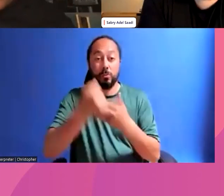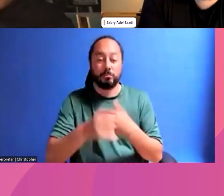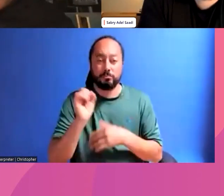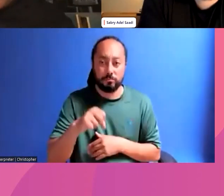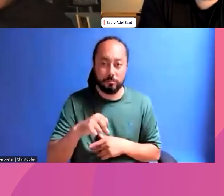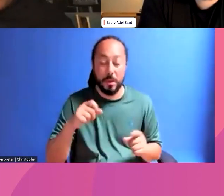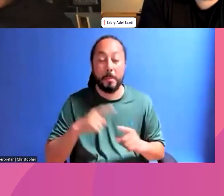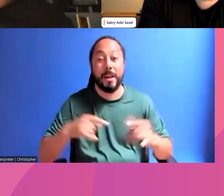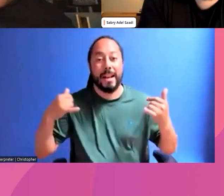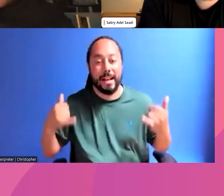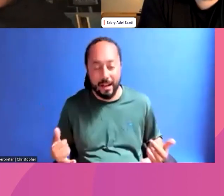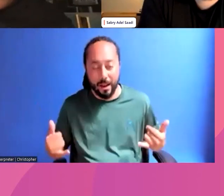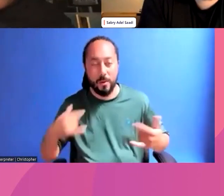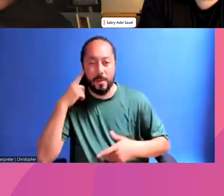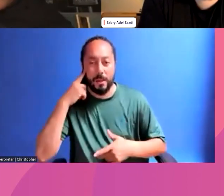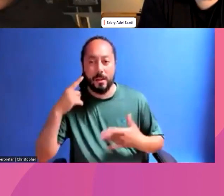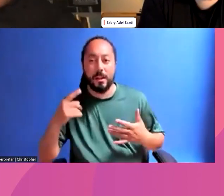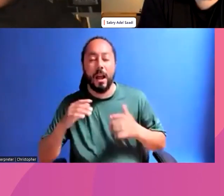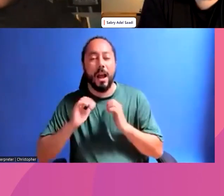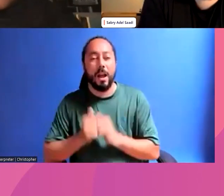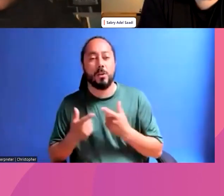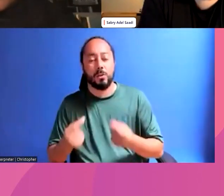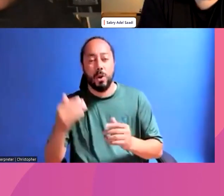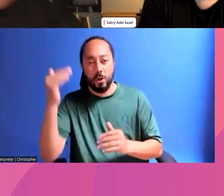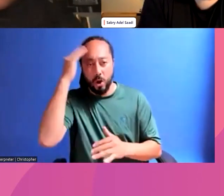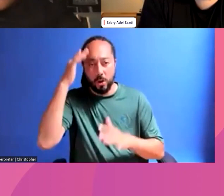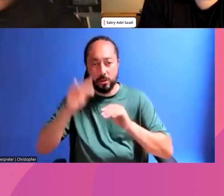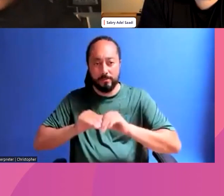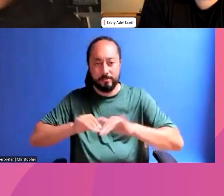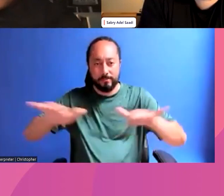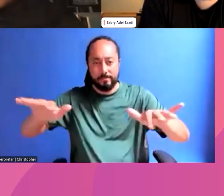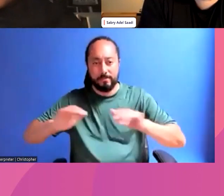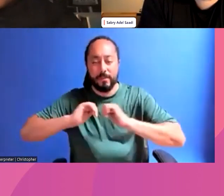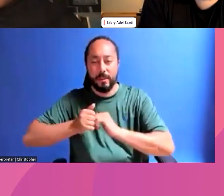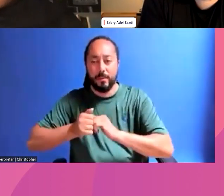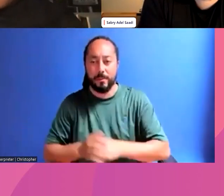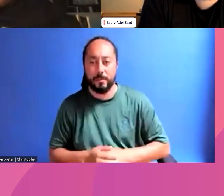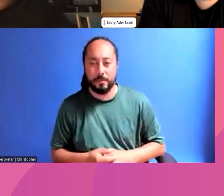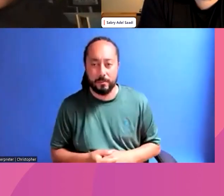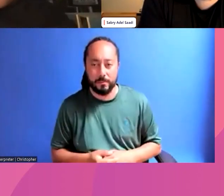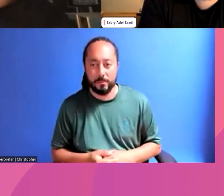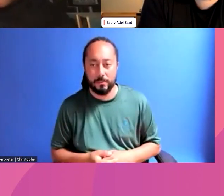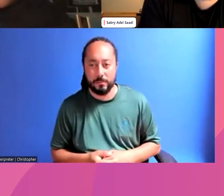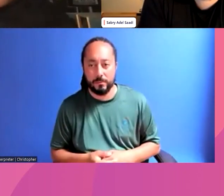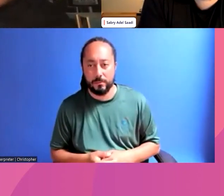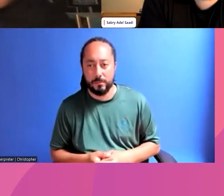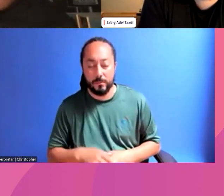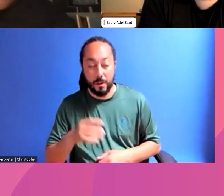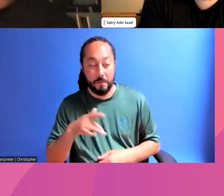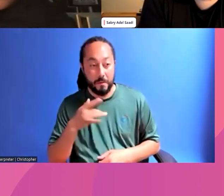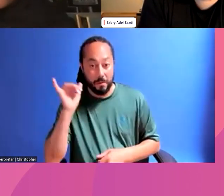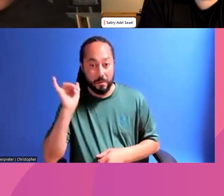now thinking about how do we do knowledge dissemination. And I think that's exactly it,